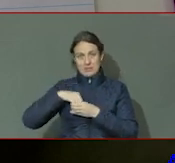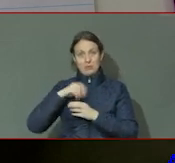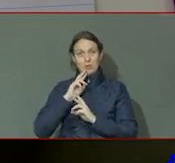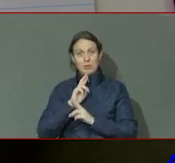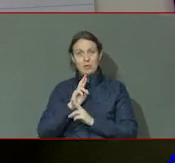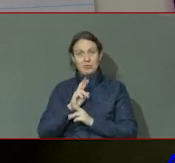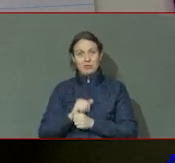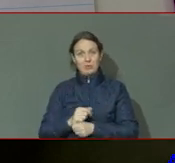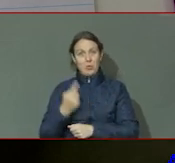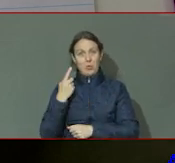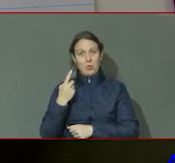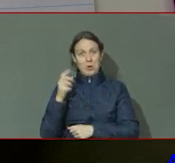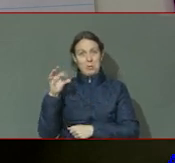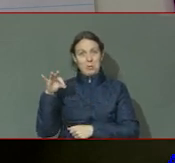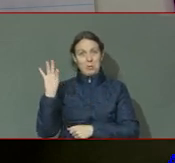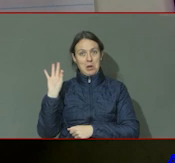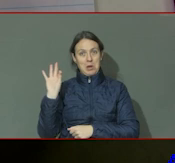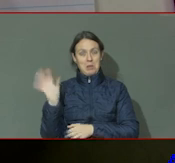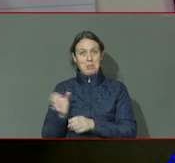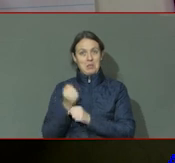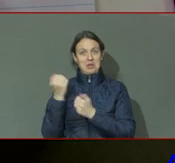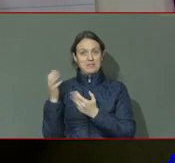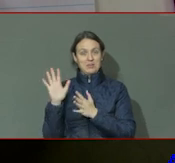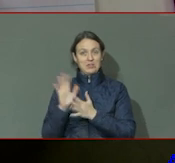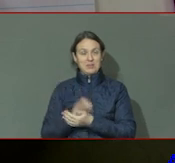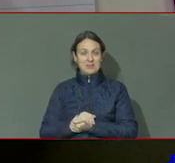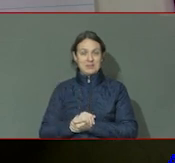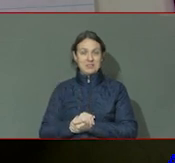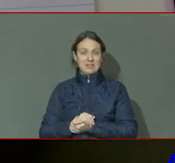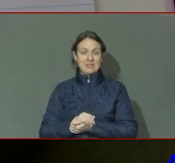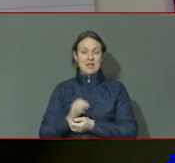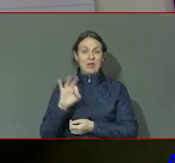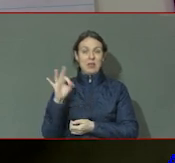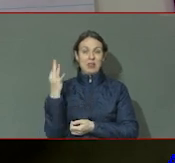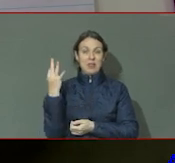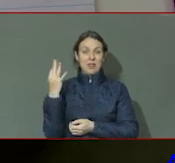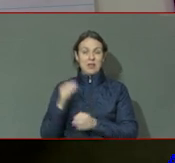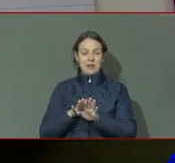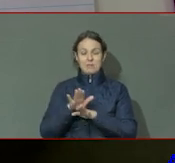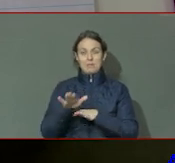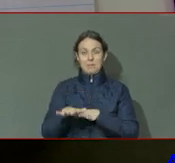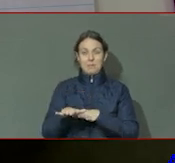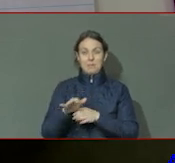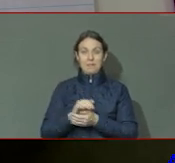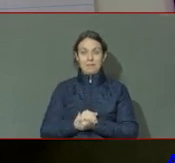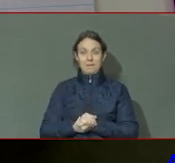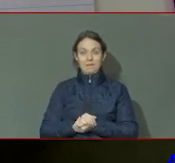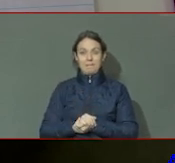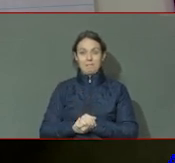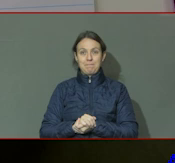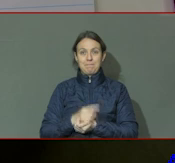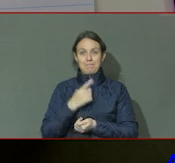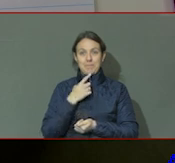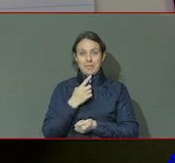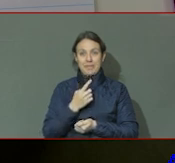I already got 1 out of 3. Okay, now for number 3. I must say, is